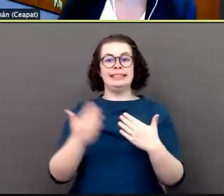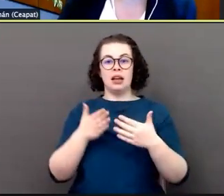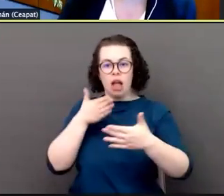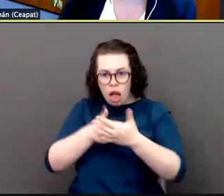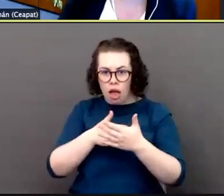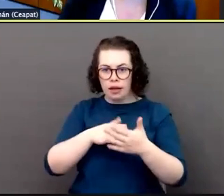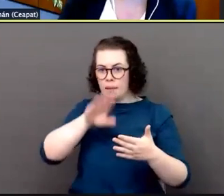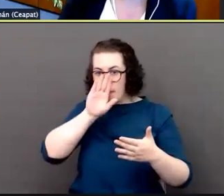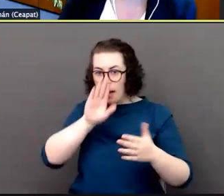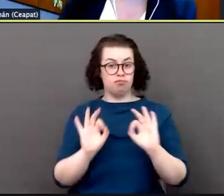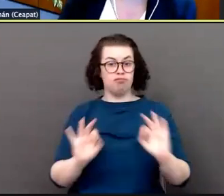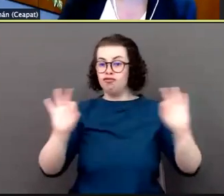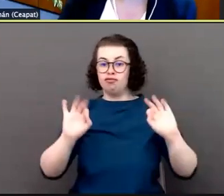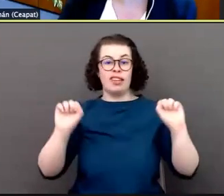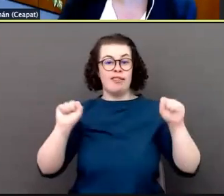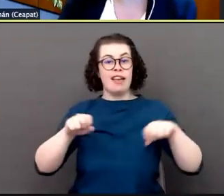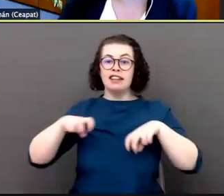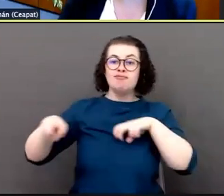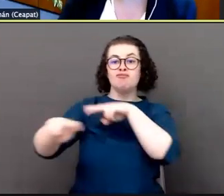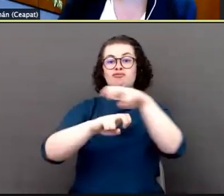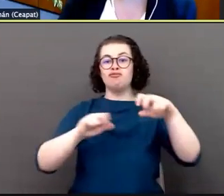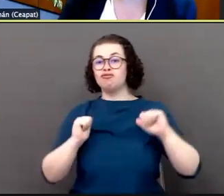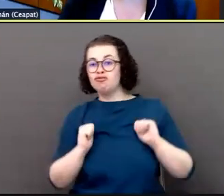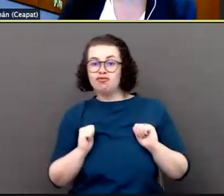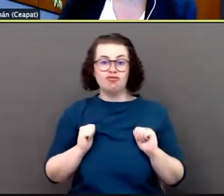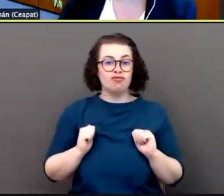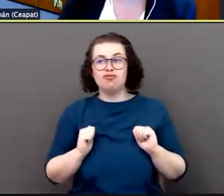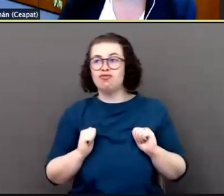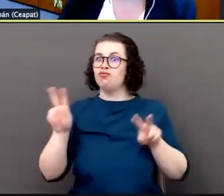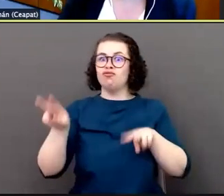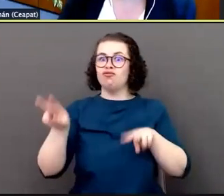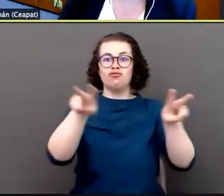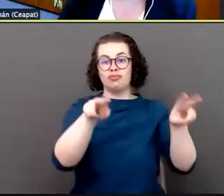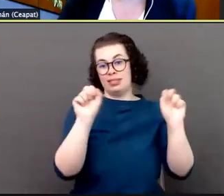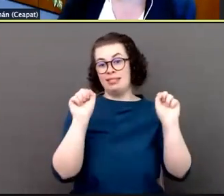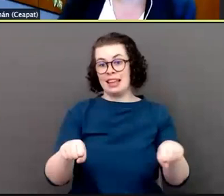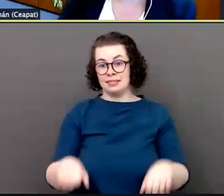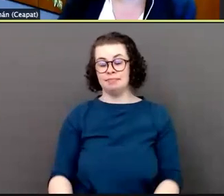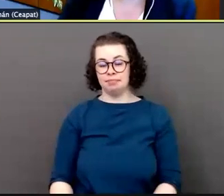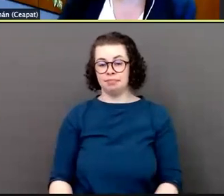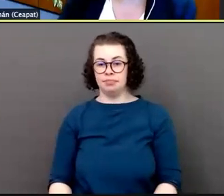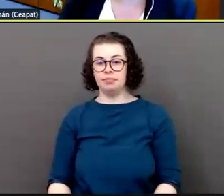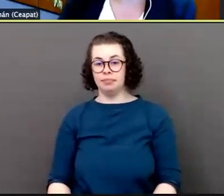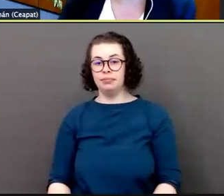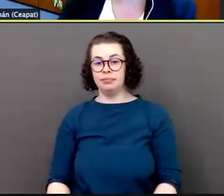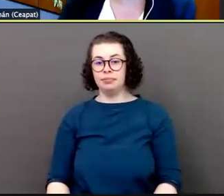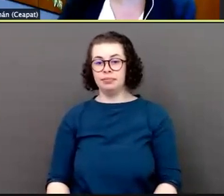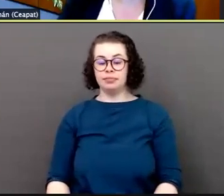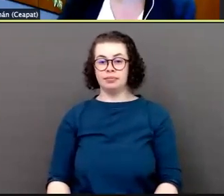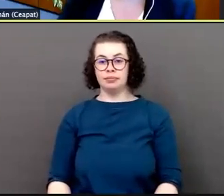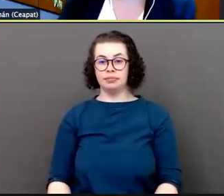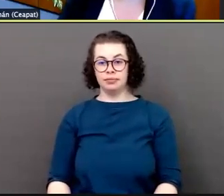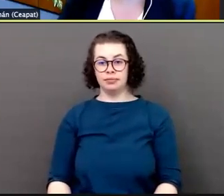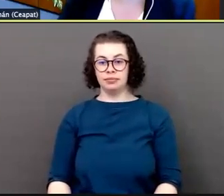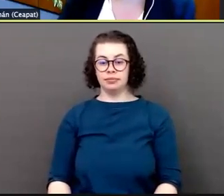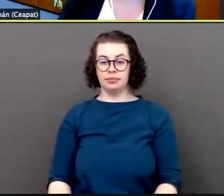homogeneous criteria, accessibility criteria. For tourism in Europe, this